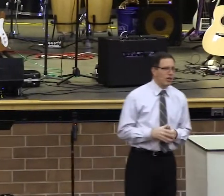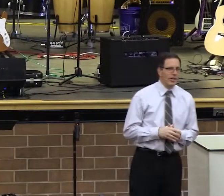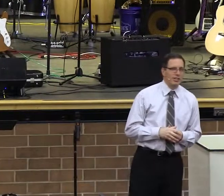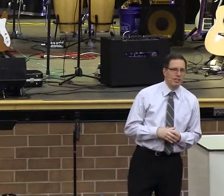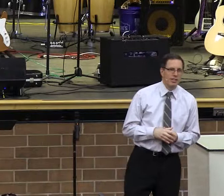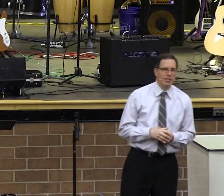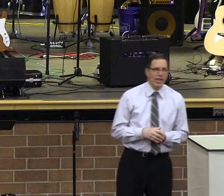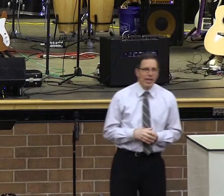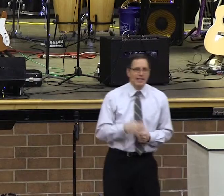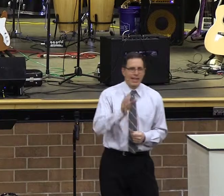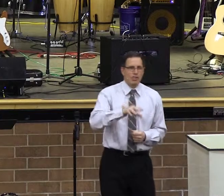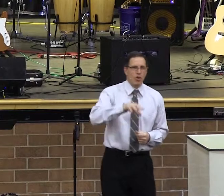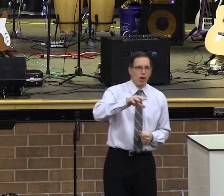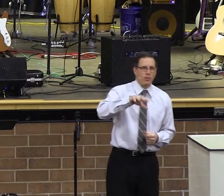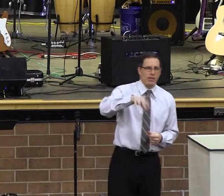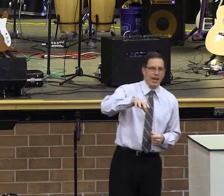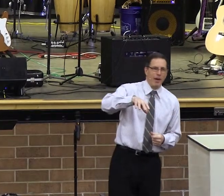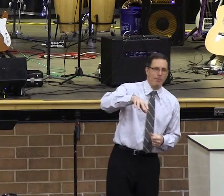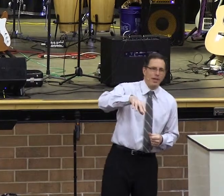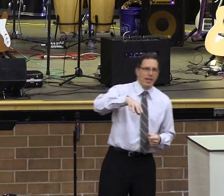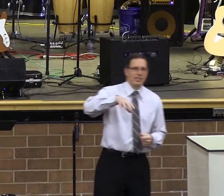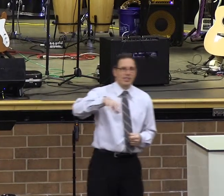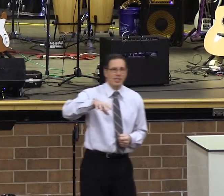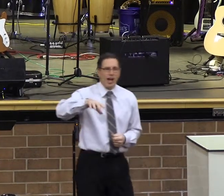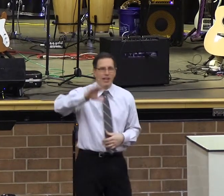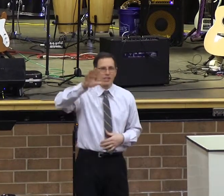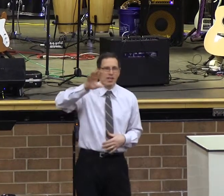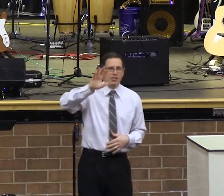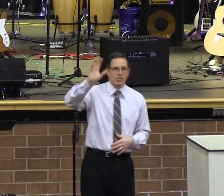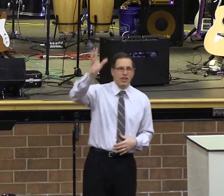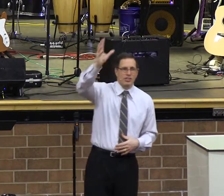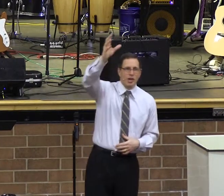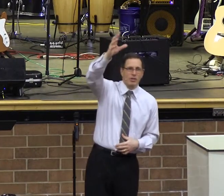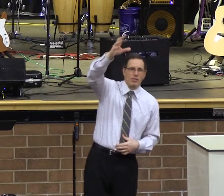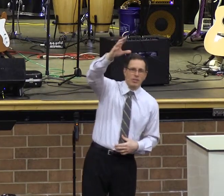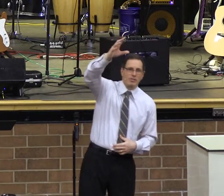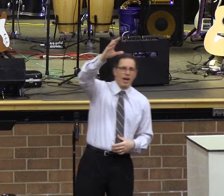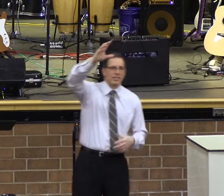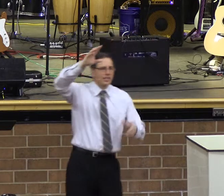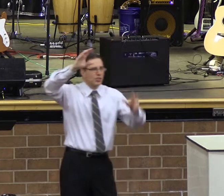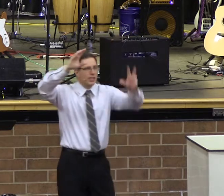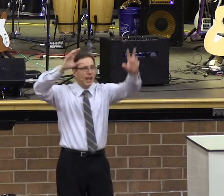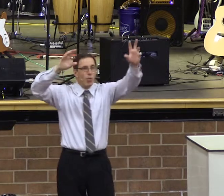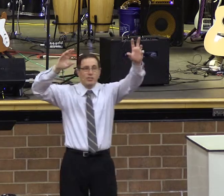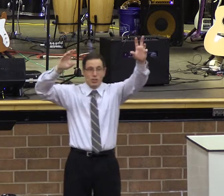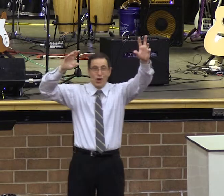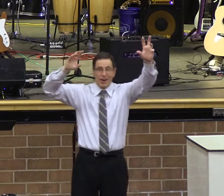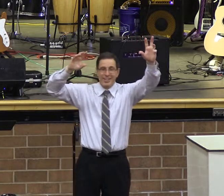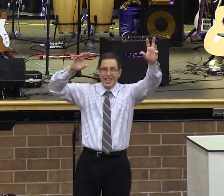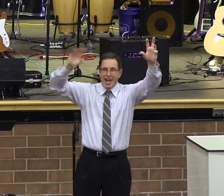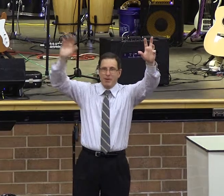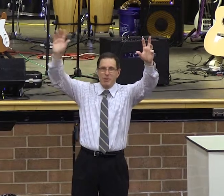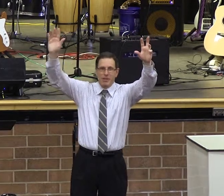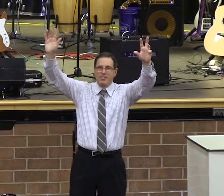Morning Star is it's that star when you get up like 6:00 and the sun's coming over the horizon rising and you see that one